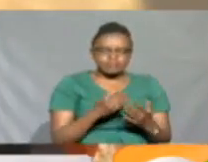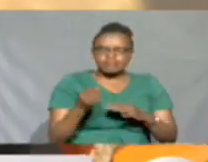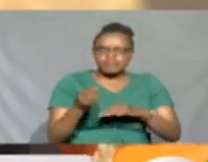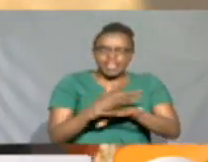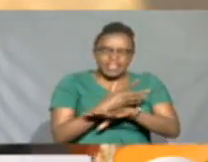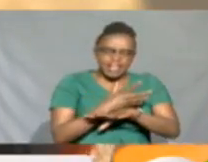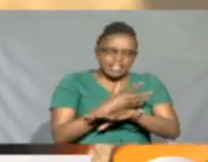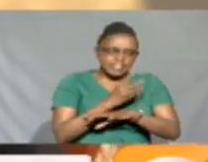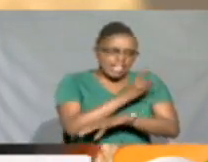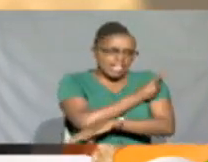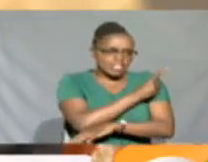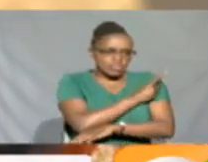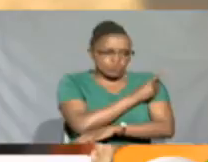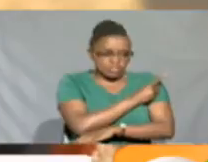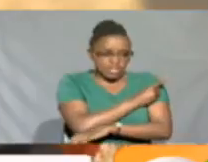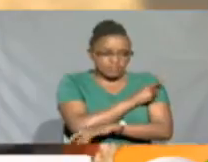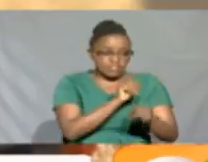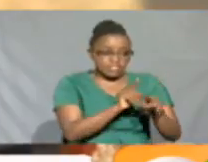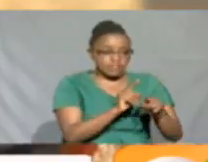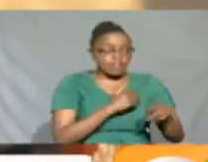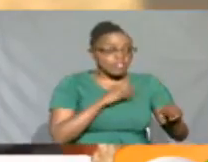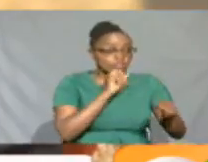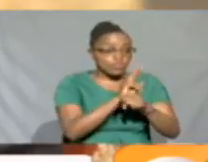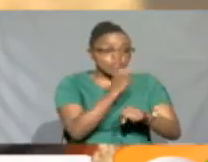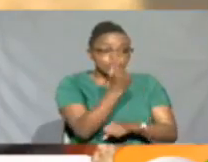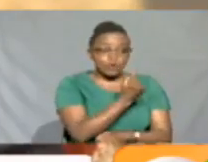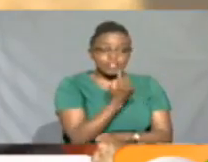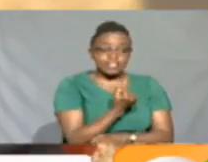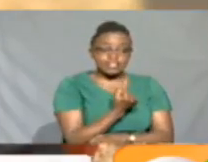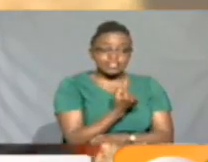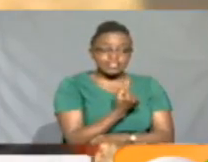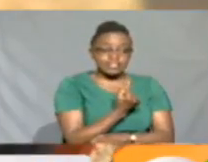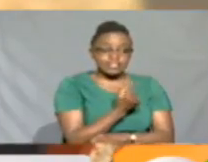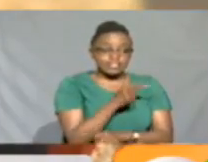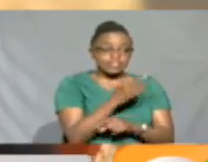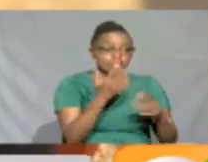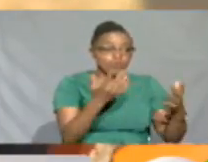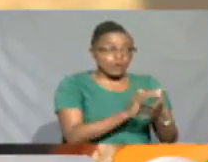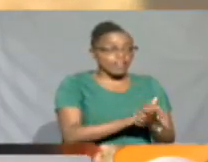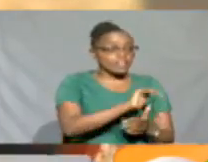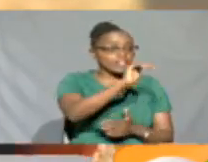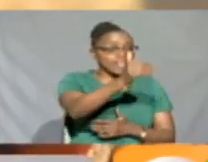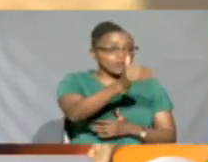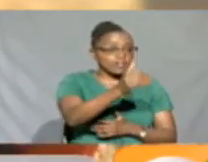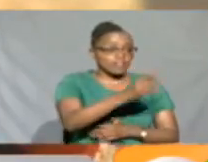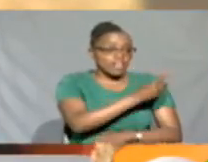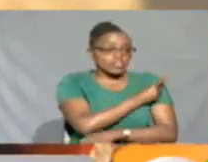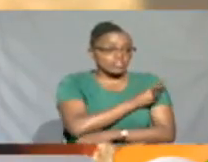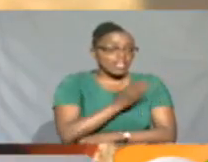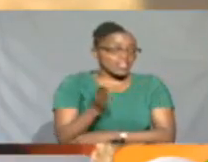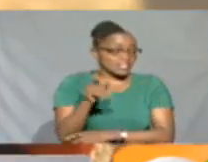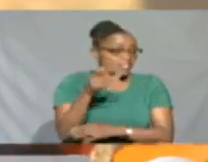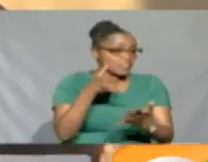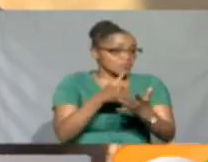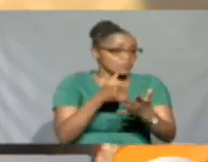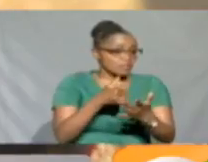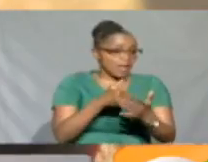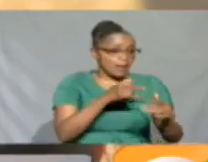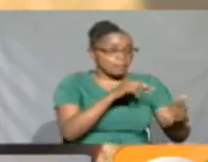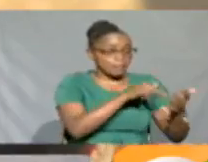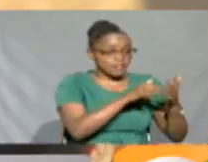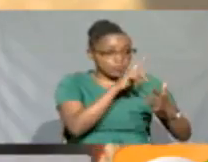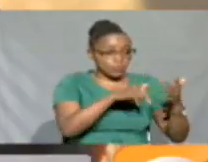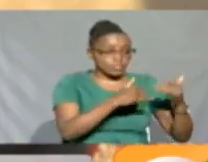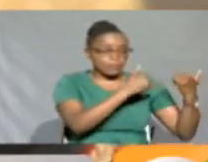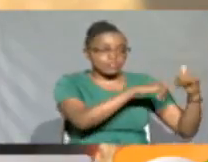that I have from the board, are 12 in this country. Where are they based? In the urban areas. And Dr. is here, she's one of them. And so